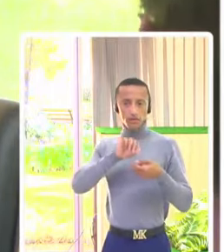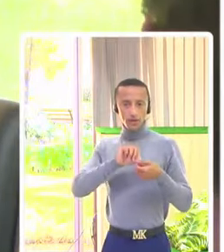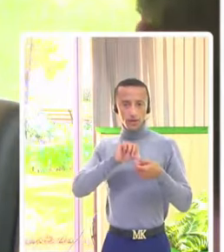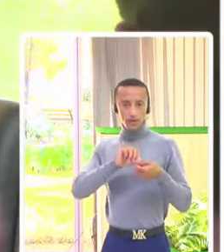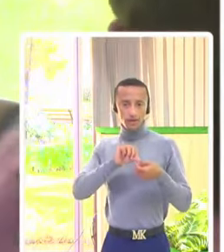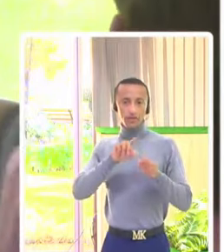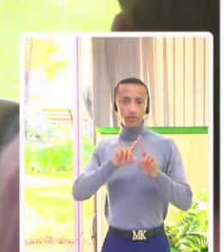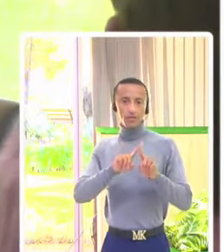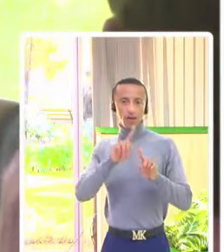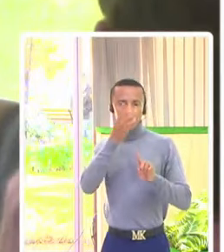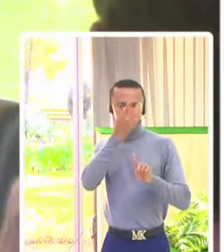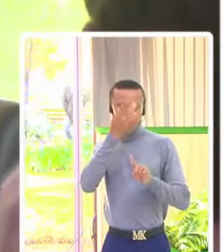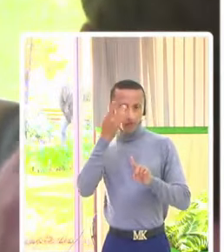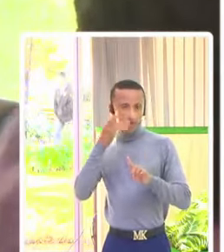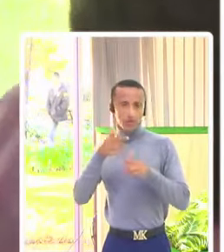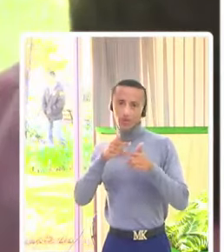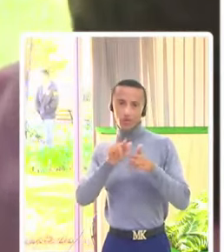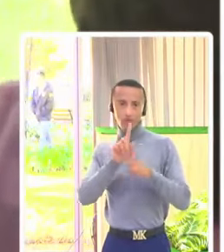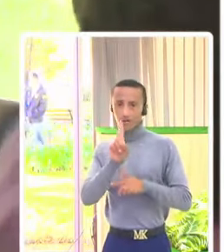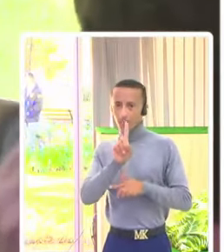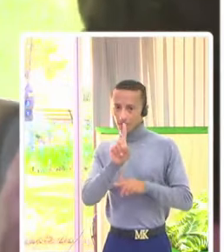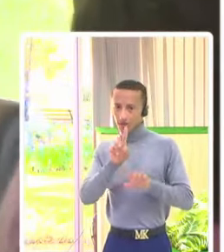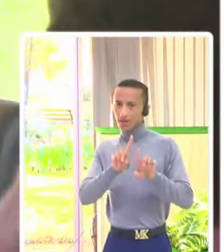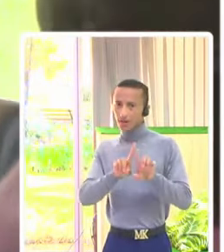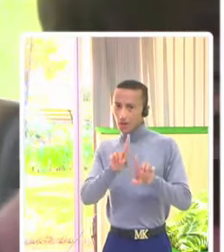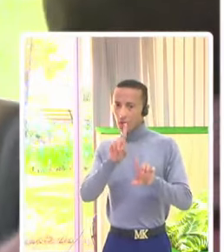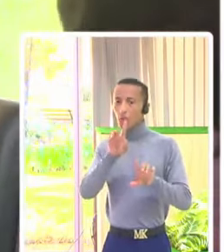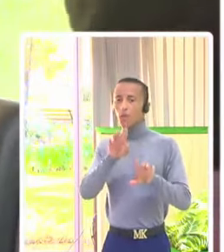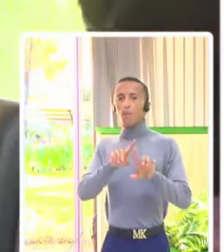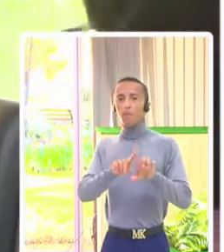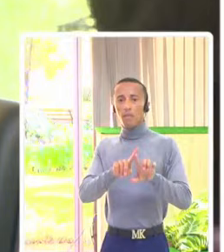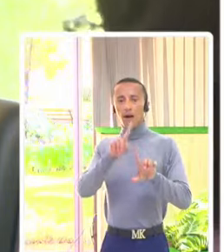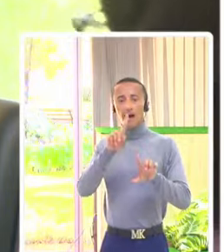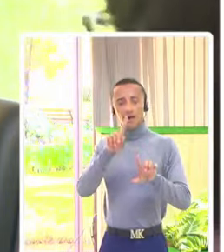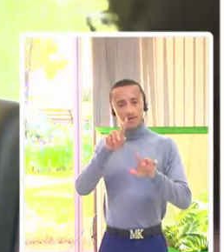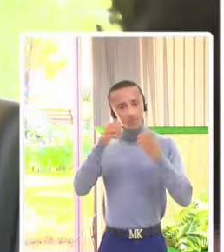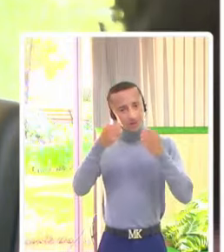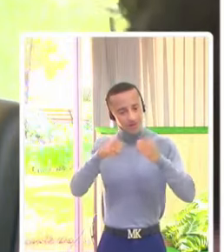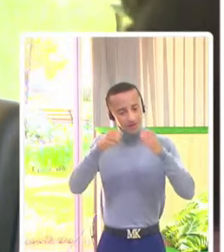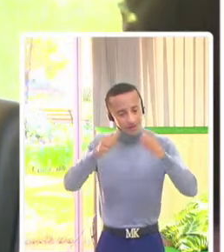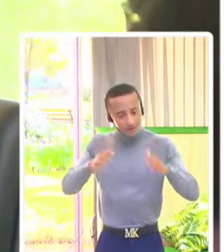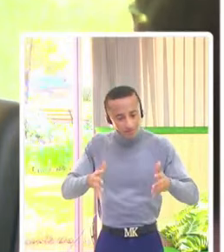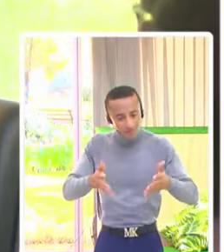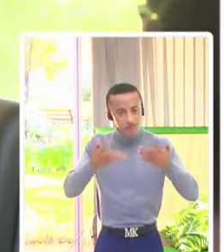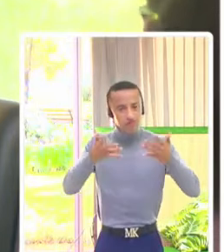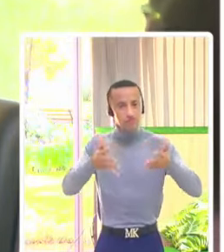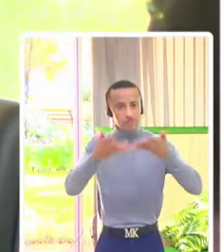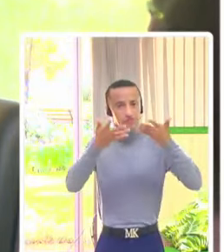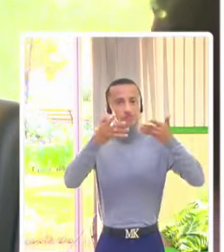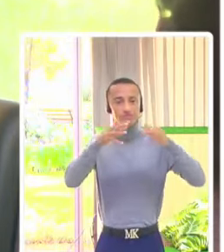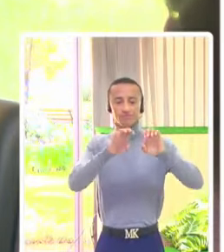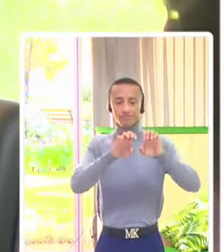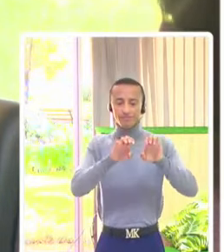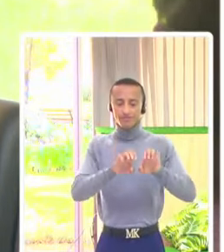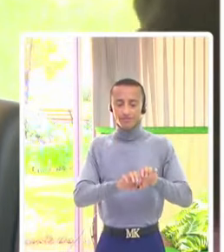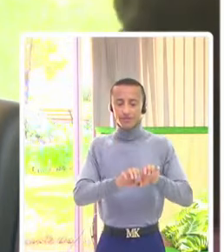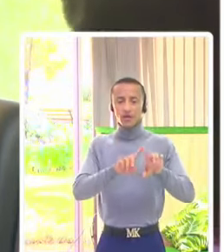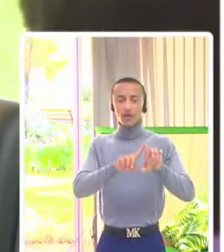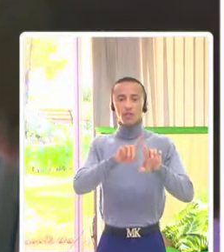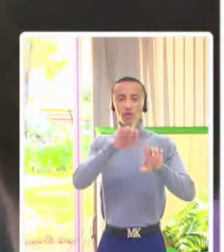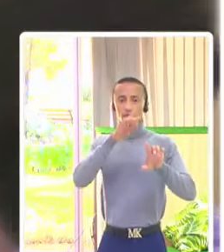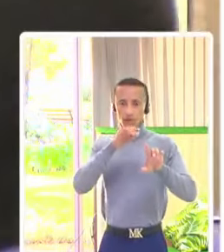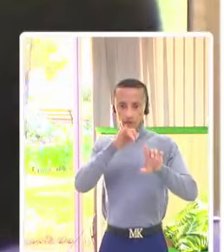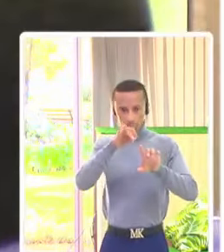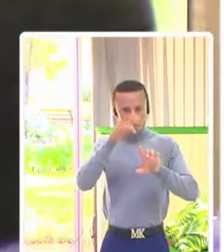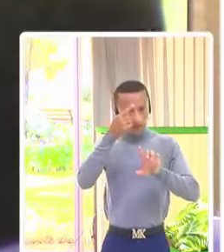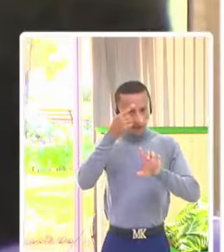bureaucracy is not the problem. Sometimes it's the right set of incentives and structures. If you think about those that have been successful recently, they've